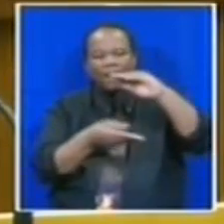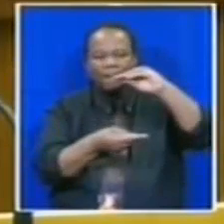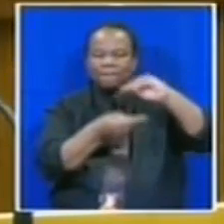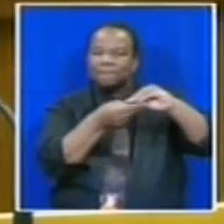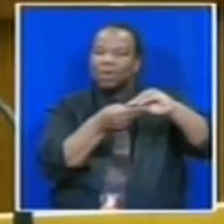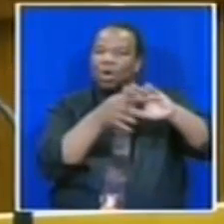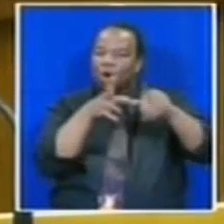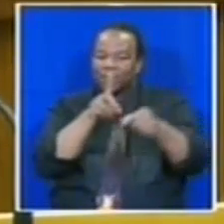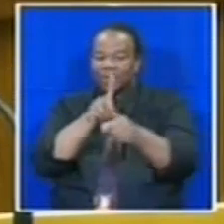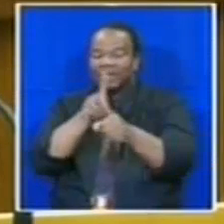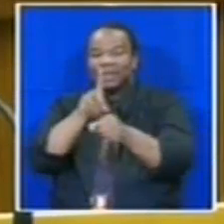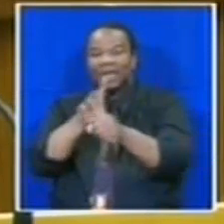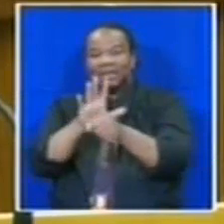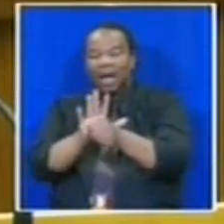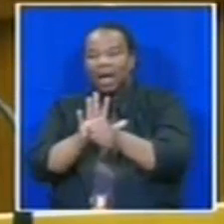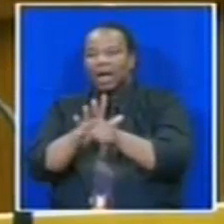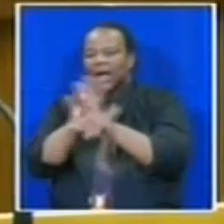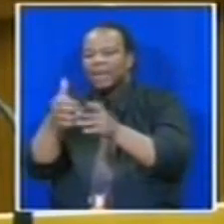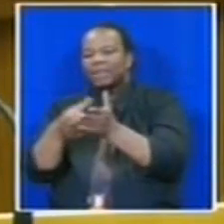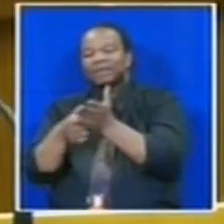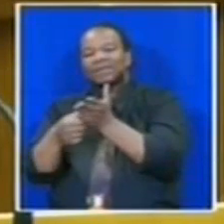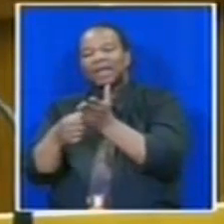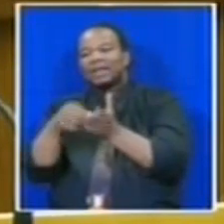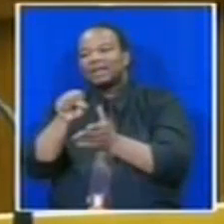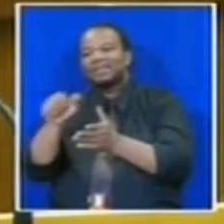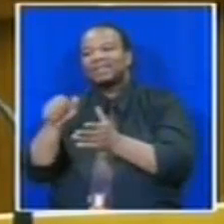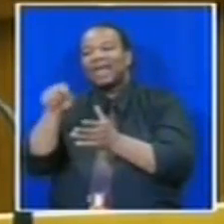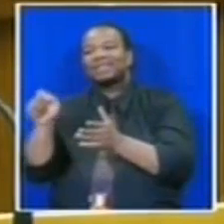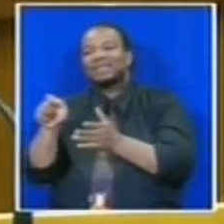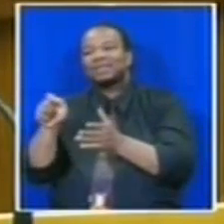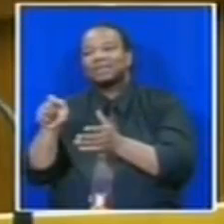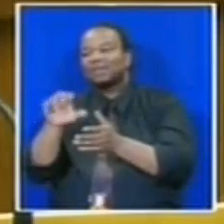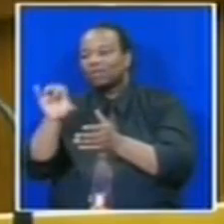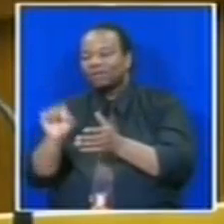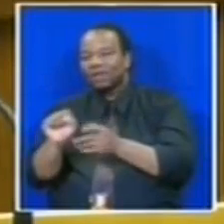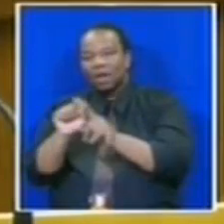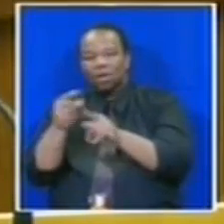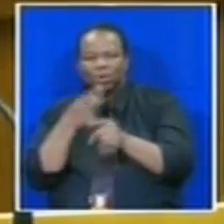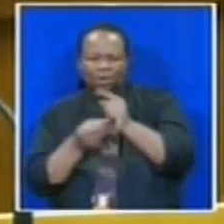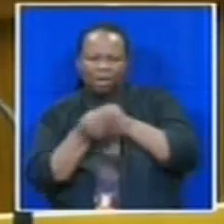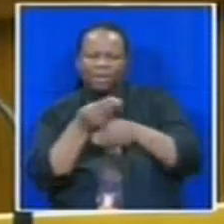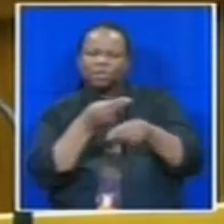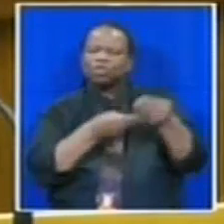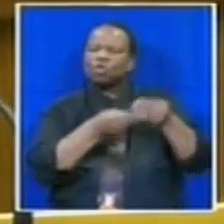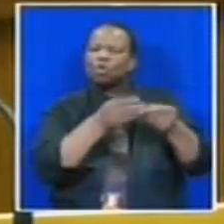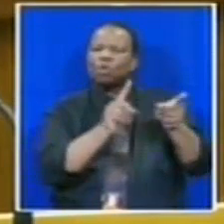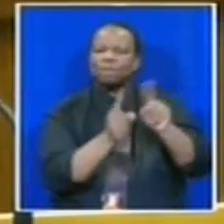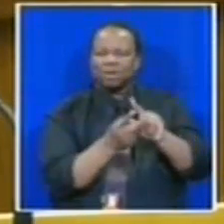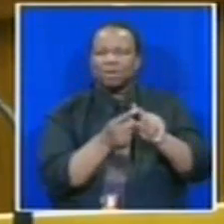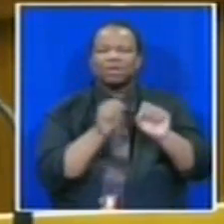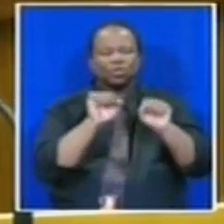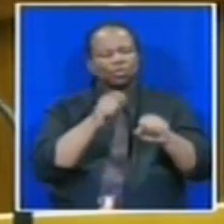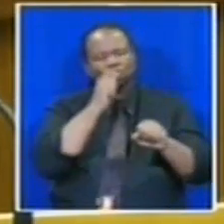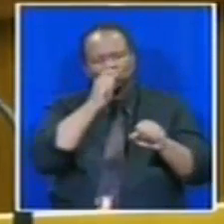data points that Statistics South Africa draws on to monitor trends in our own economy. These are the actual money